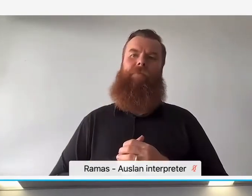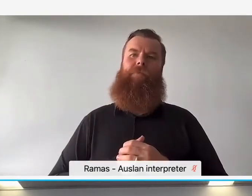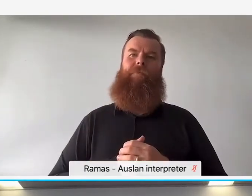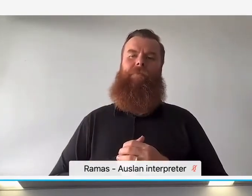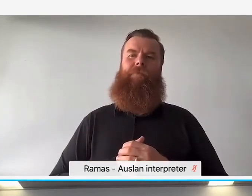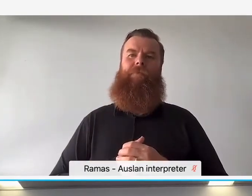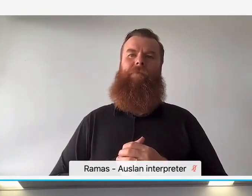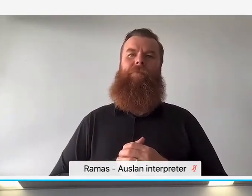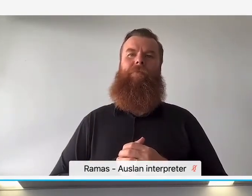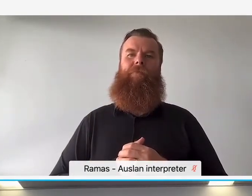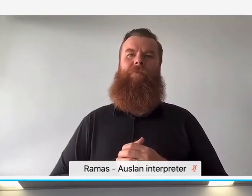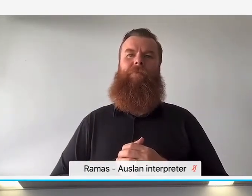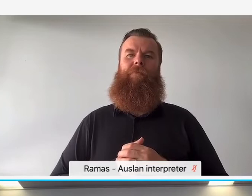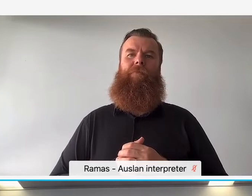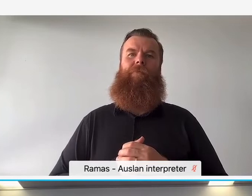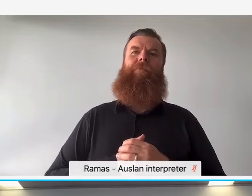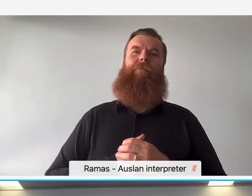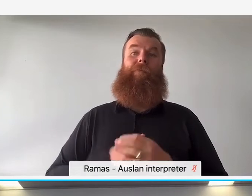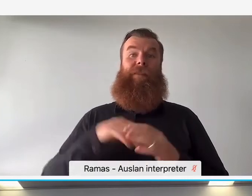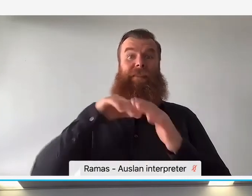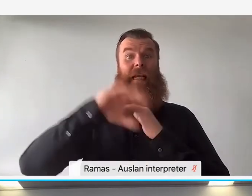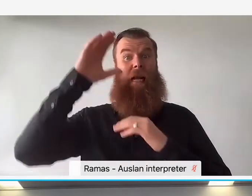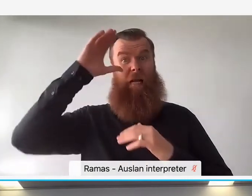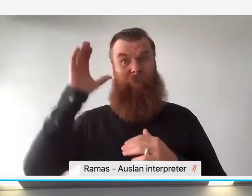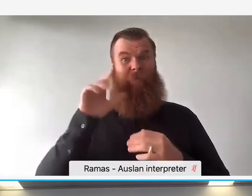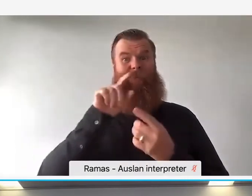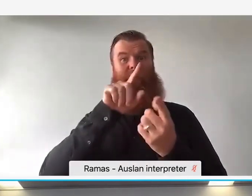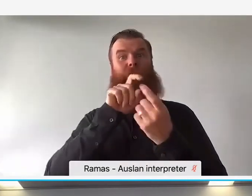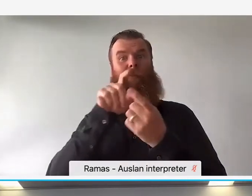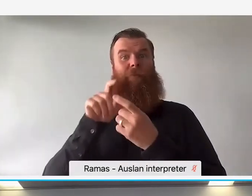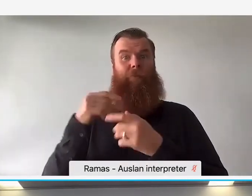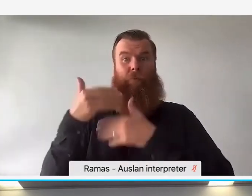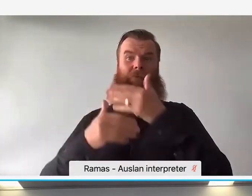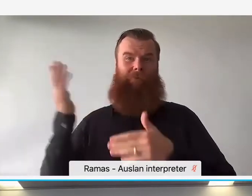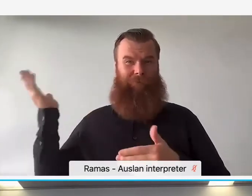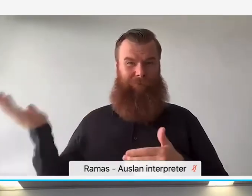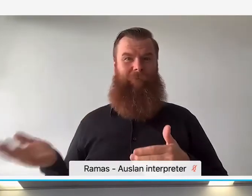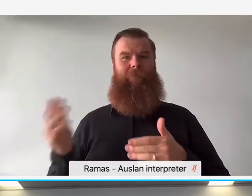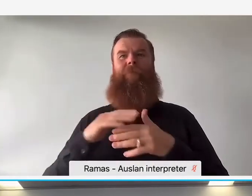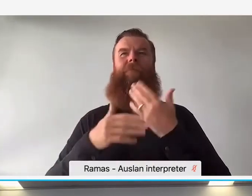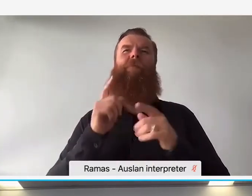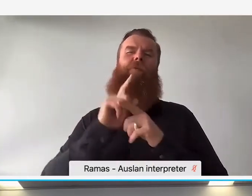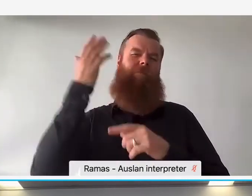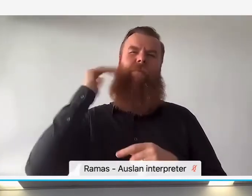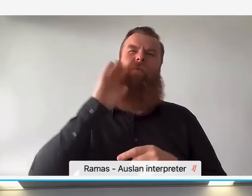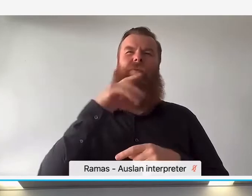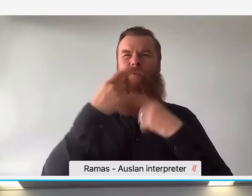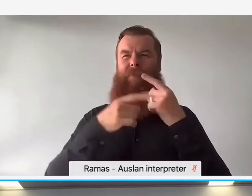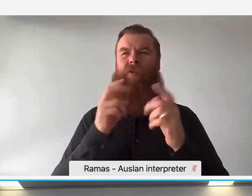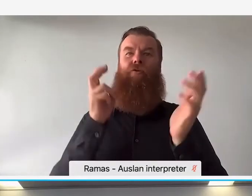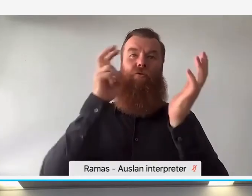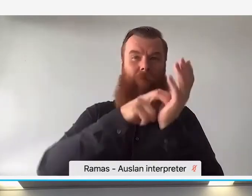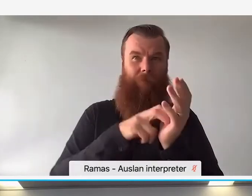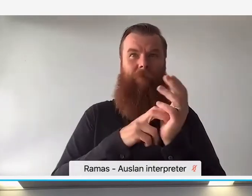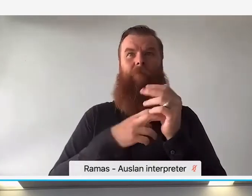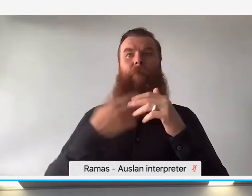So in-country recruitment follows a number of the key steps that I just mentioned: registration, entry into the Work